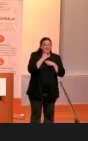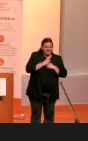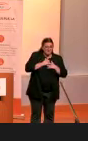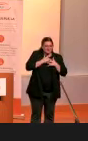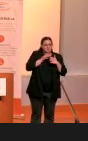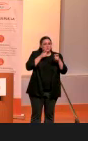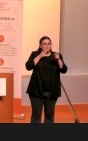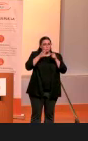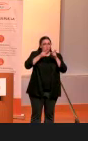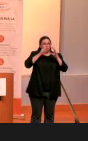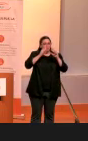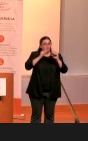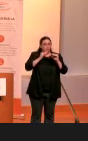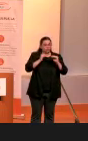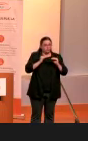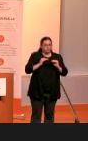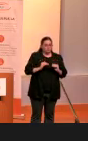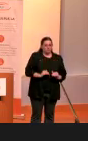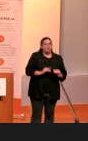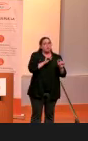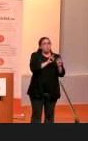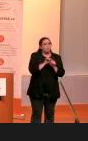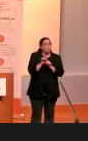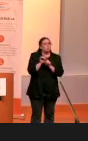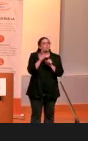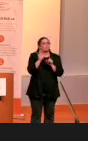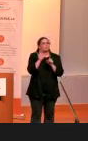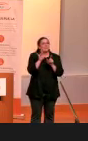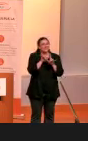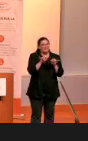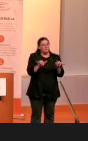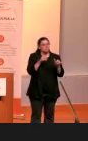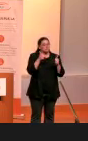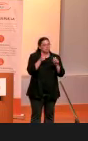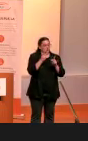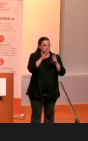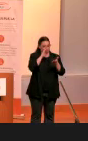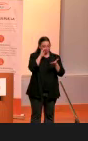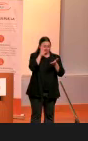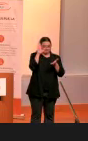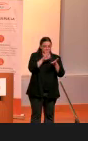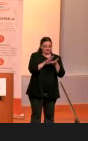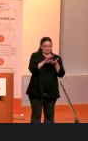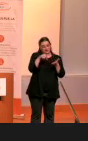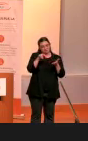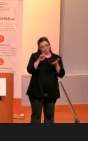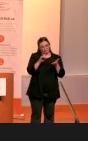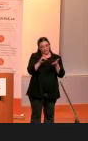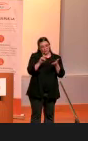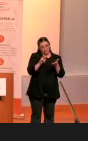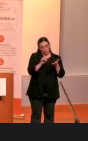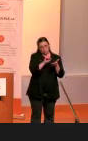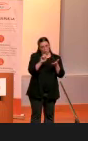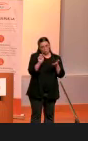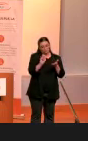disease activity, and also at the same time trying to minimize the amount of prednisone that you have to take